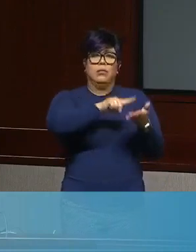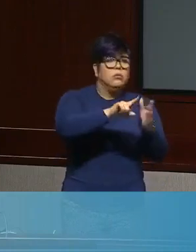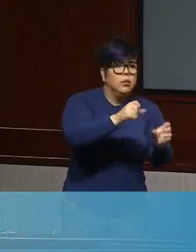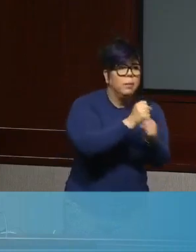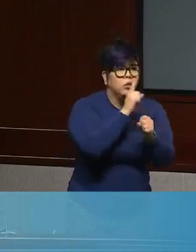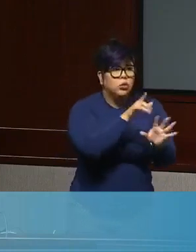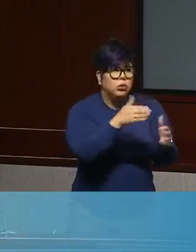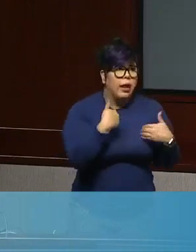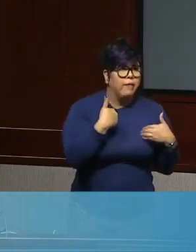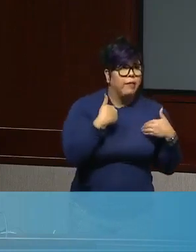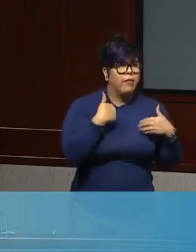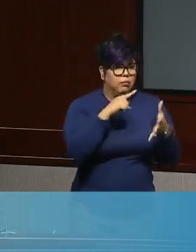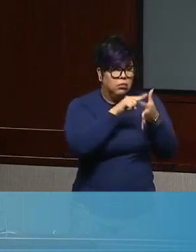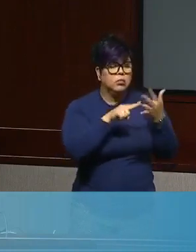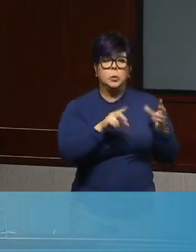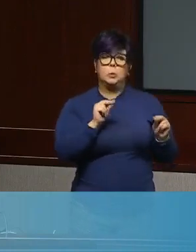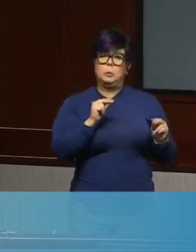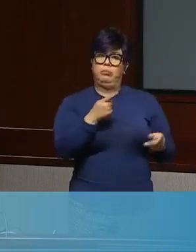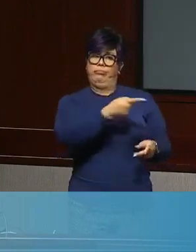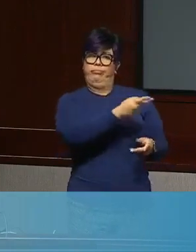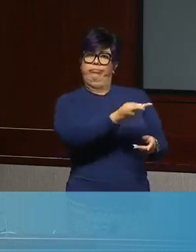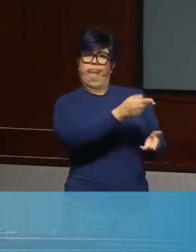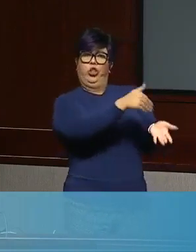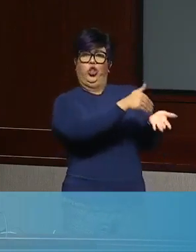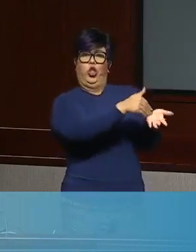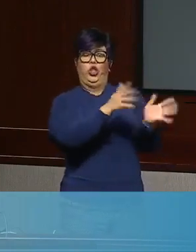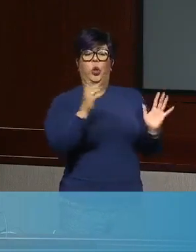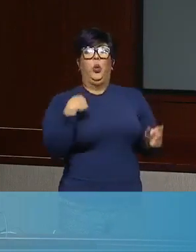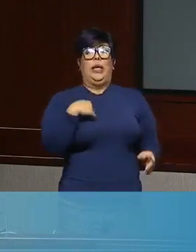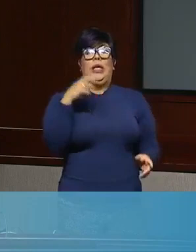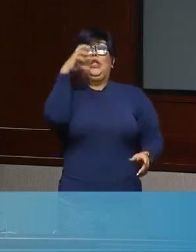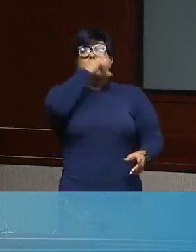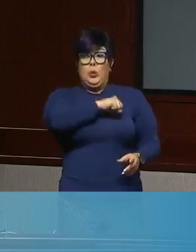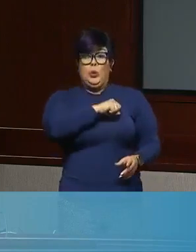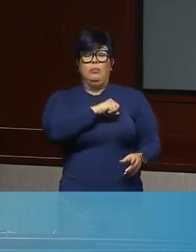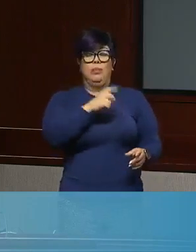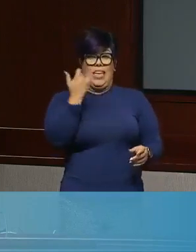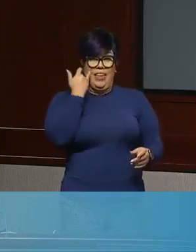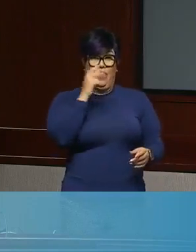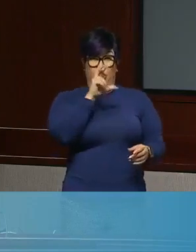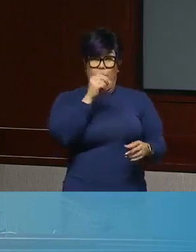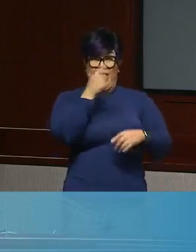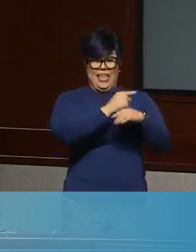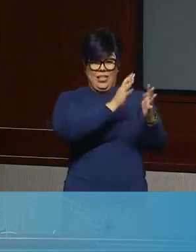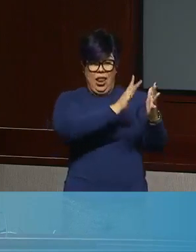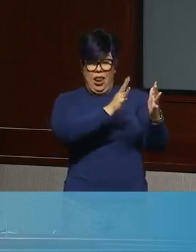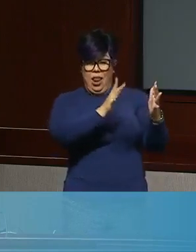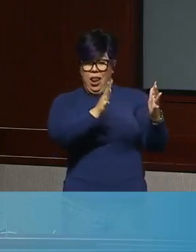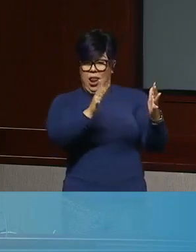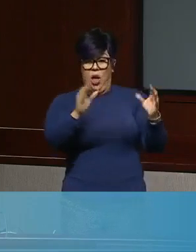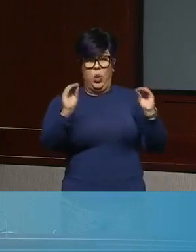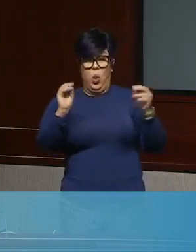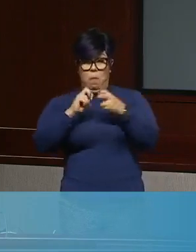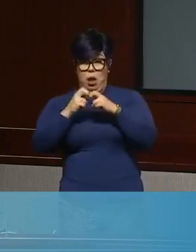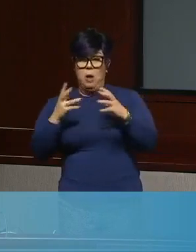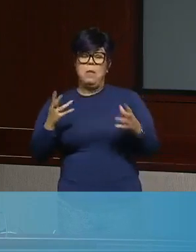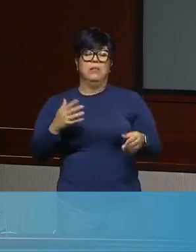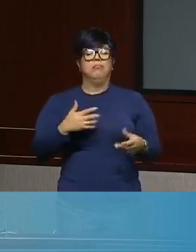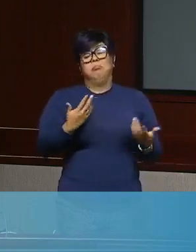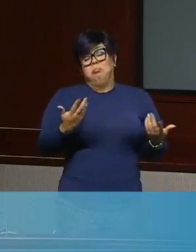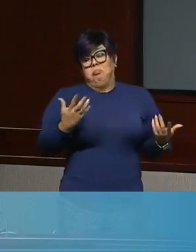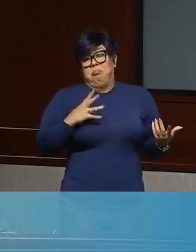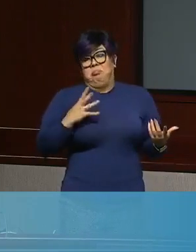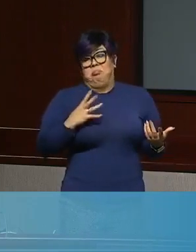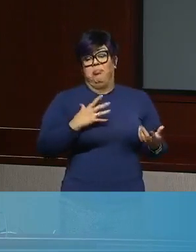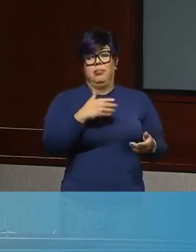for discontinuing isolation. We are presuming that their healthcare provider who is following up with them is following CDC's criteria